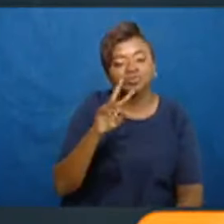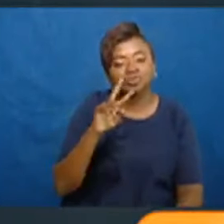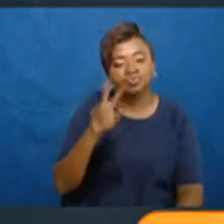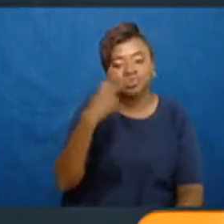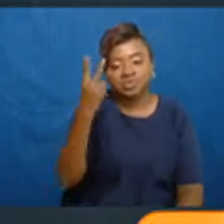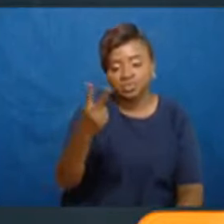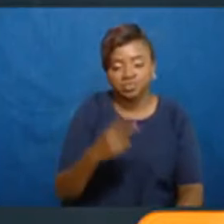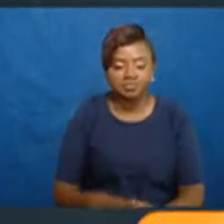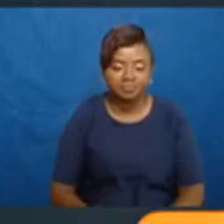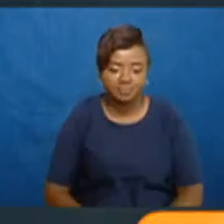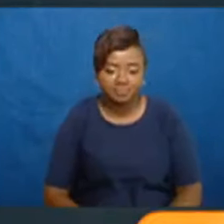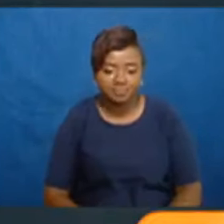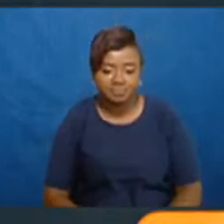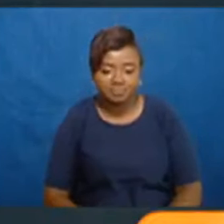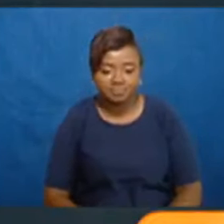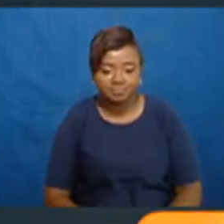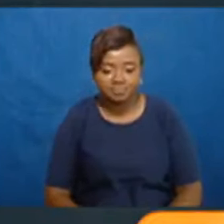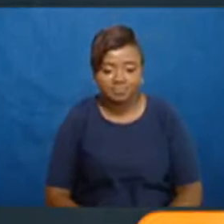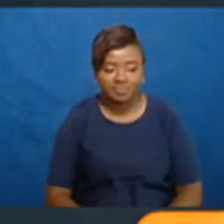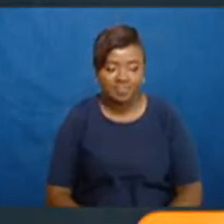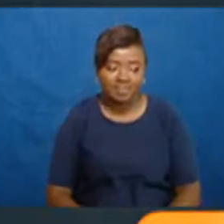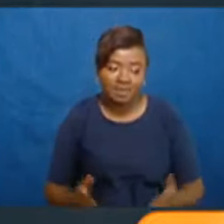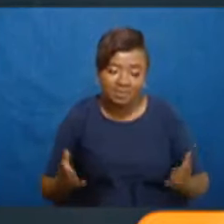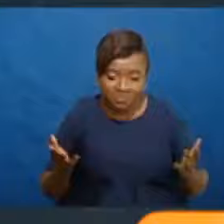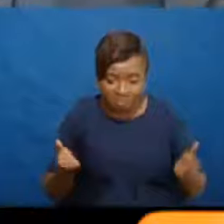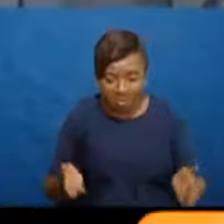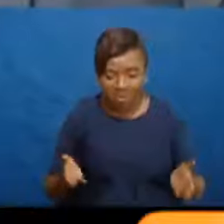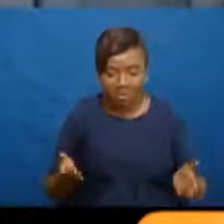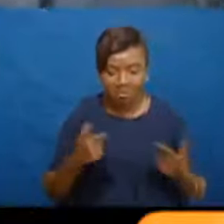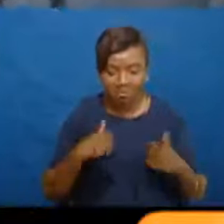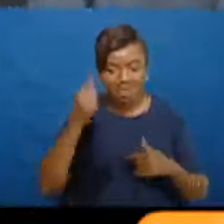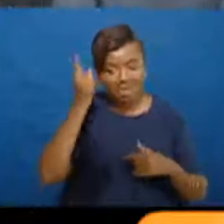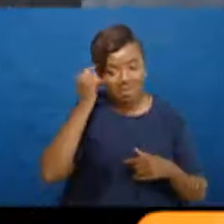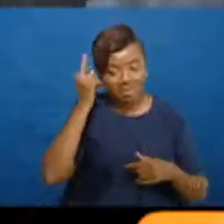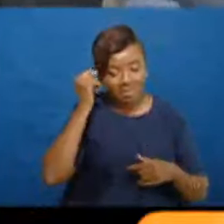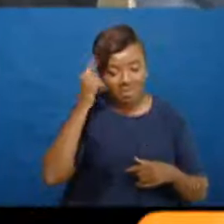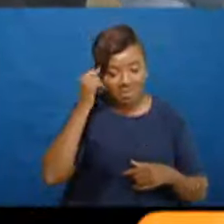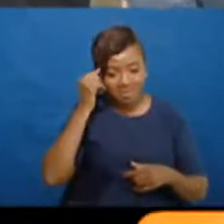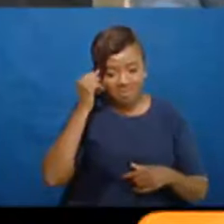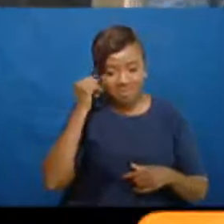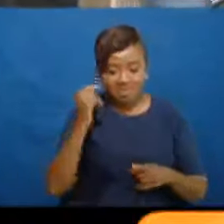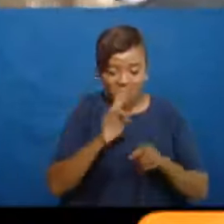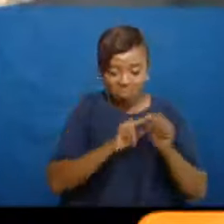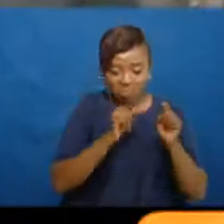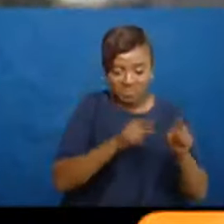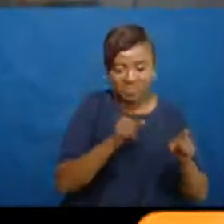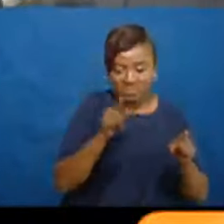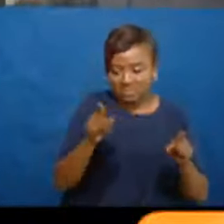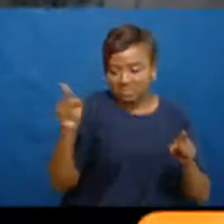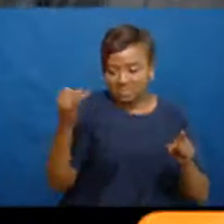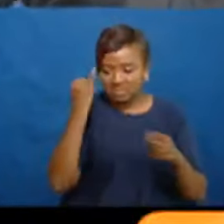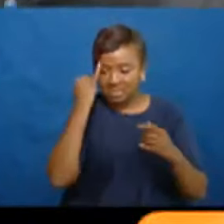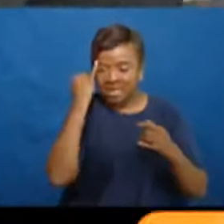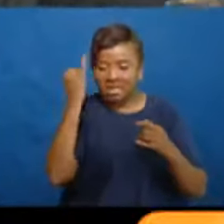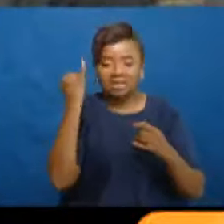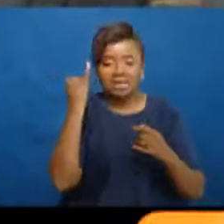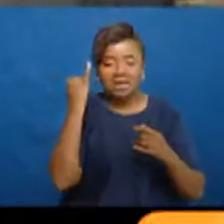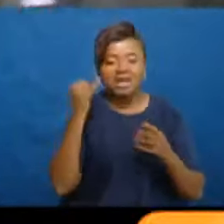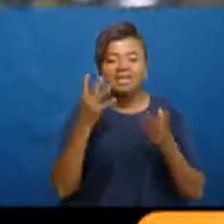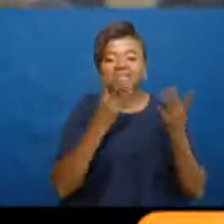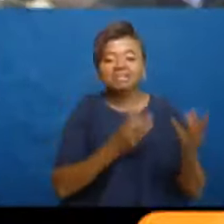2002. I think using the valley, lake, and mountain is very safe